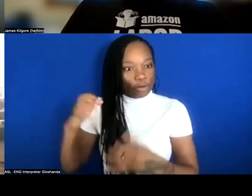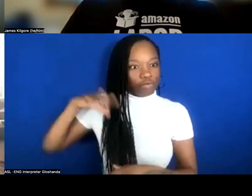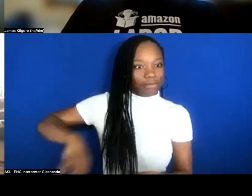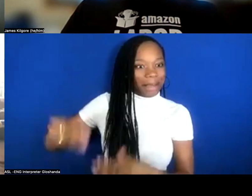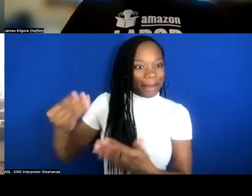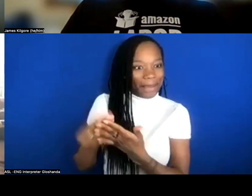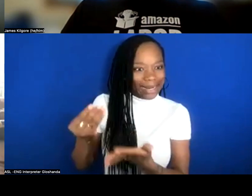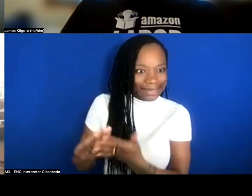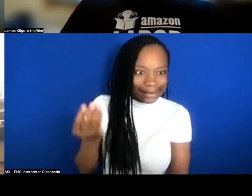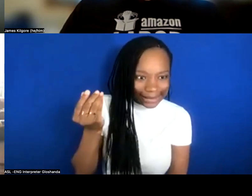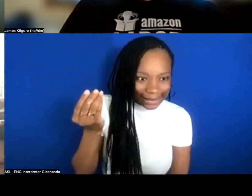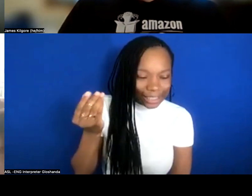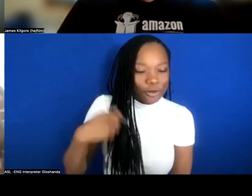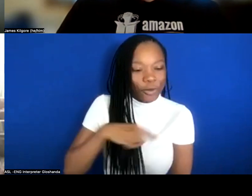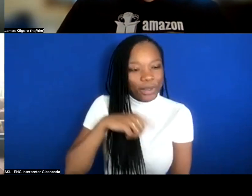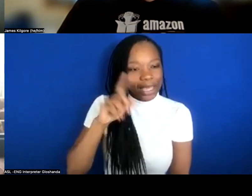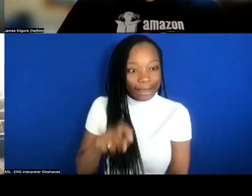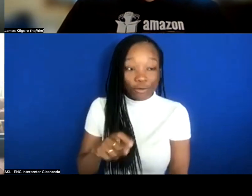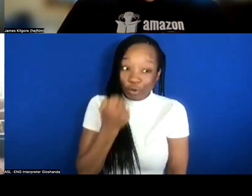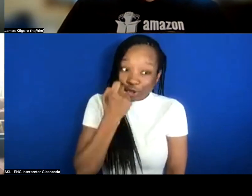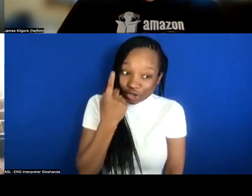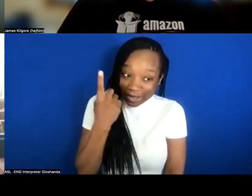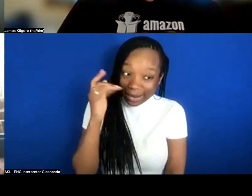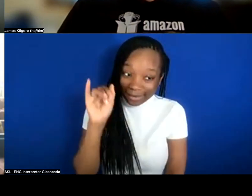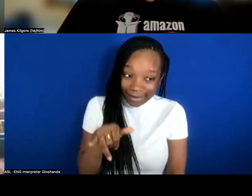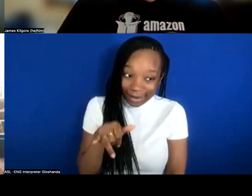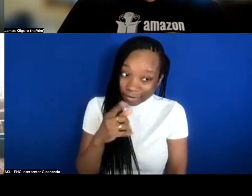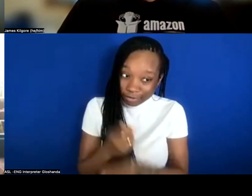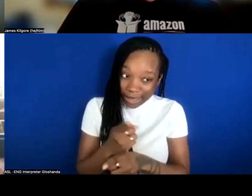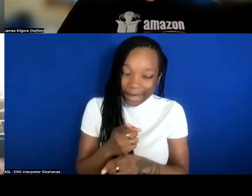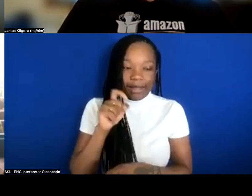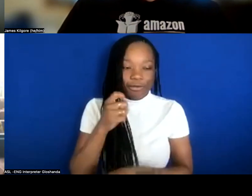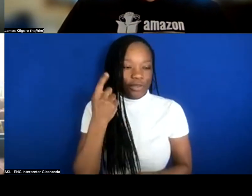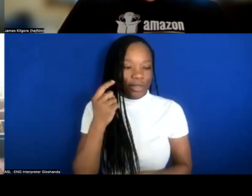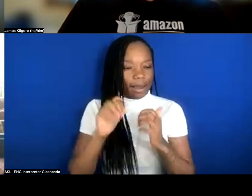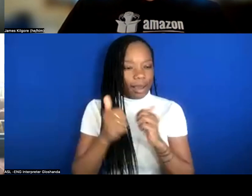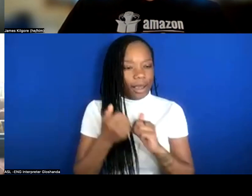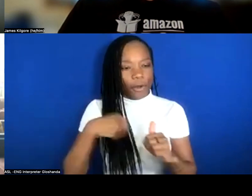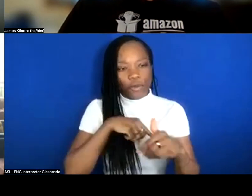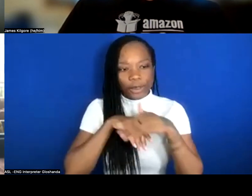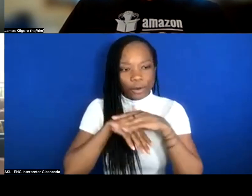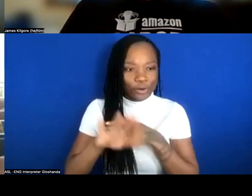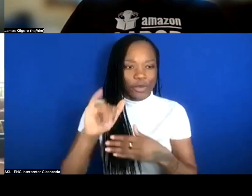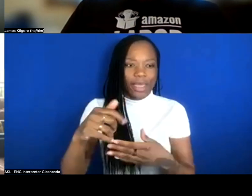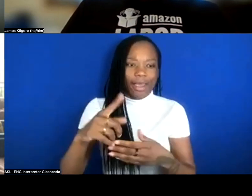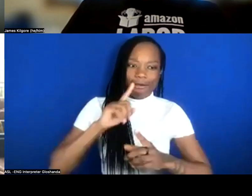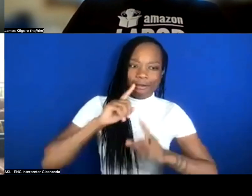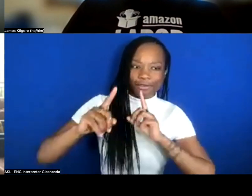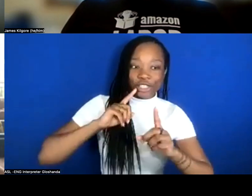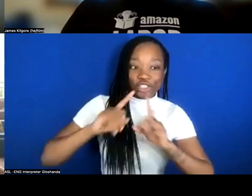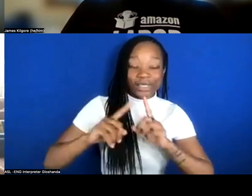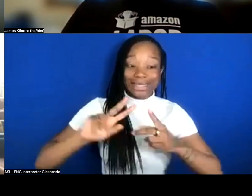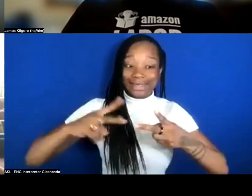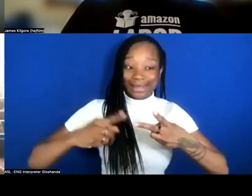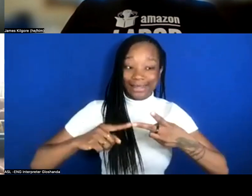we have to kind of both understand that, right? Understand how we go into that conversation. And then the